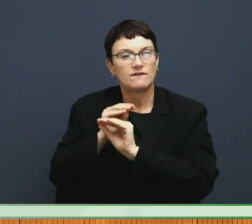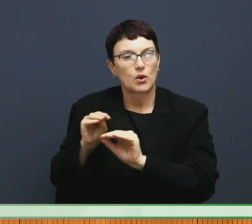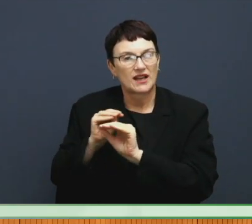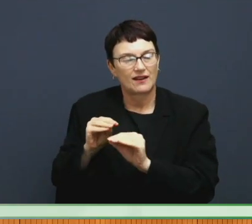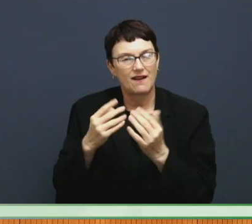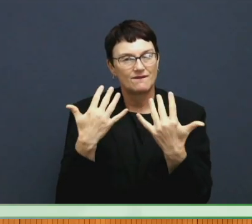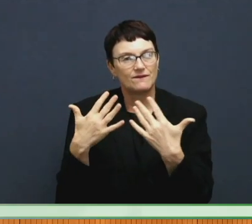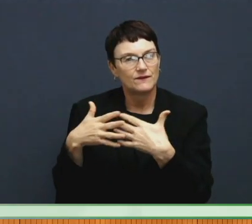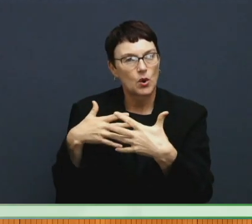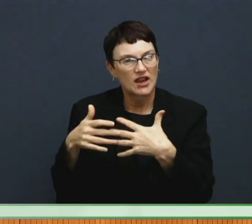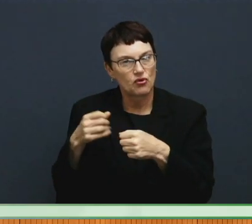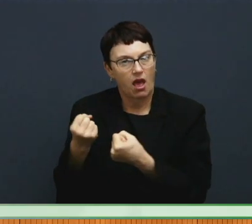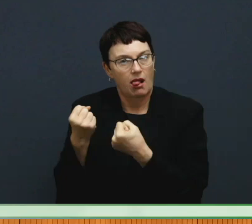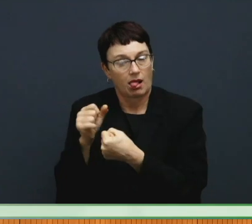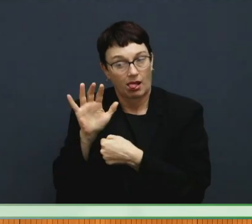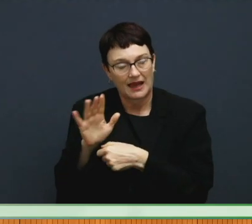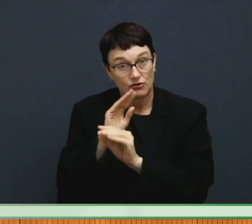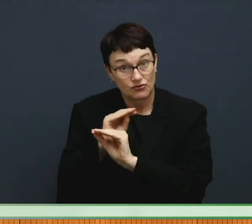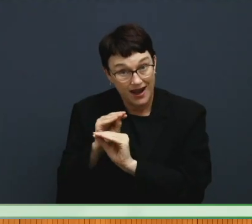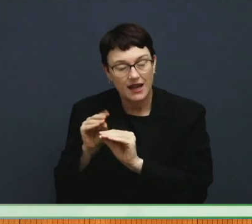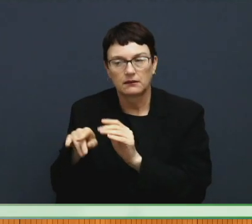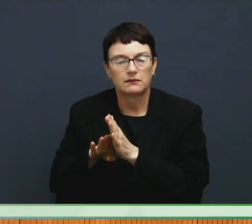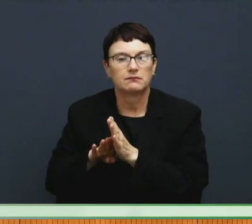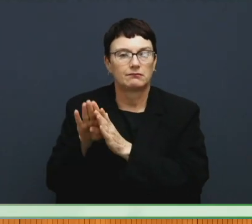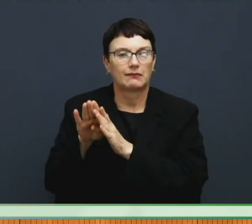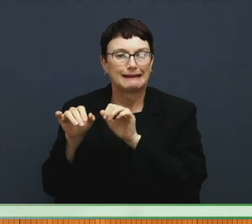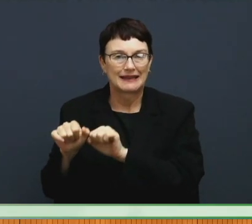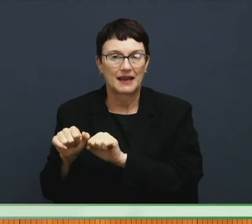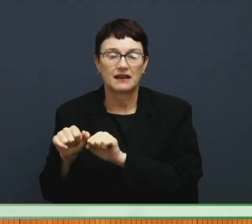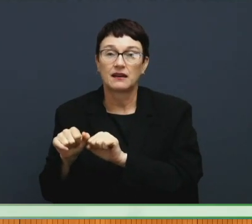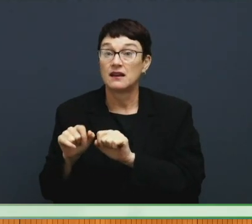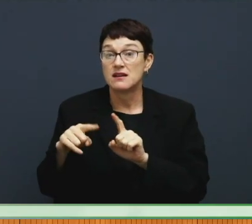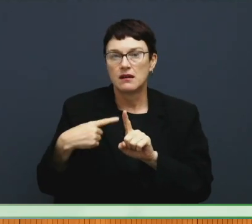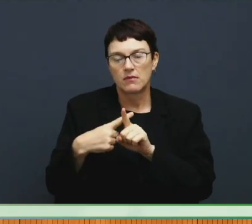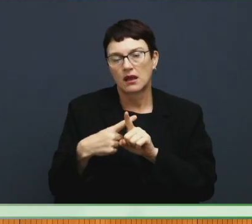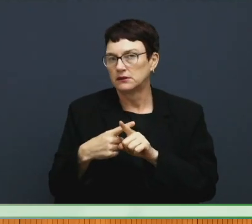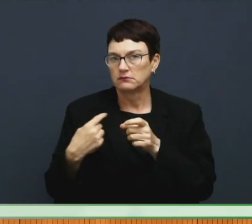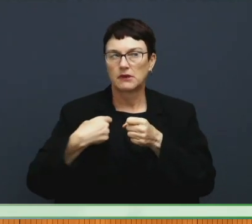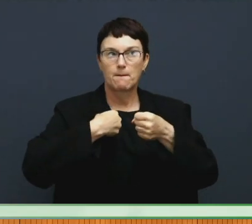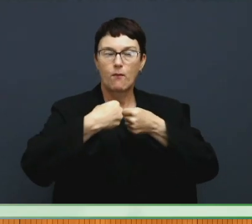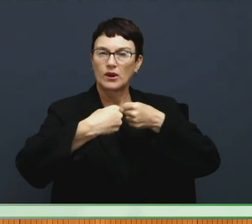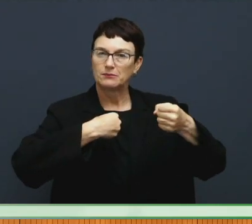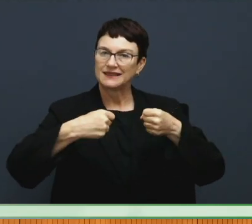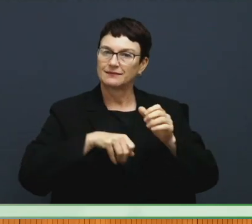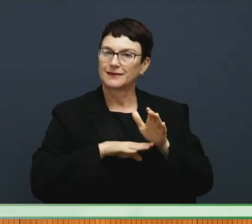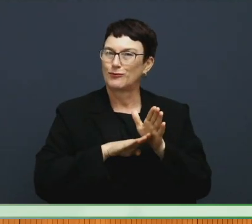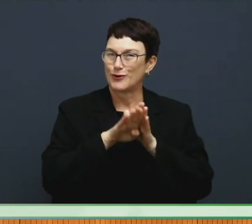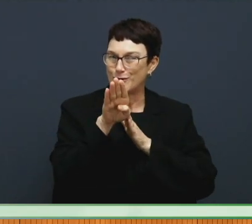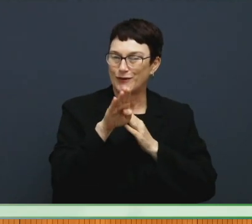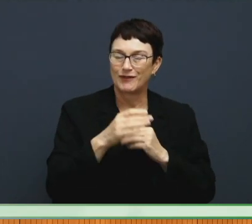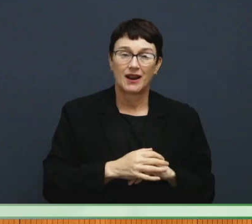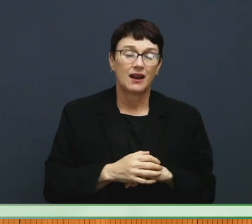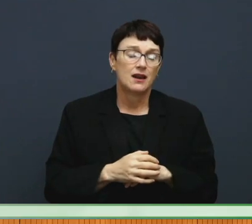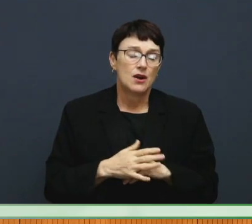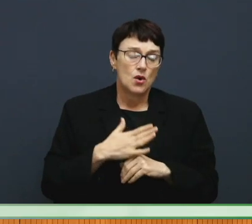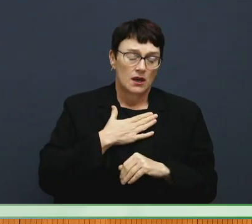disabilities, improving the employment service and the support system. We will jointly establish a